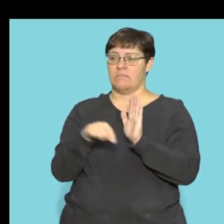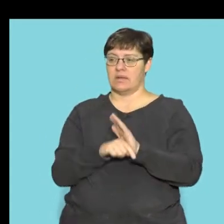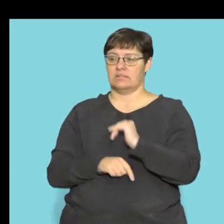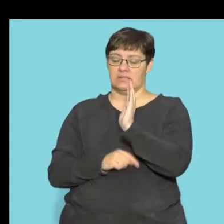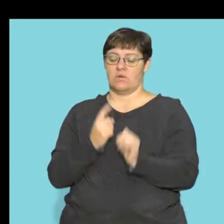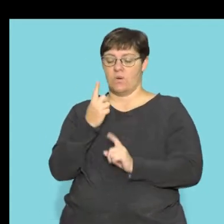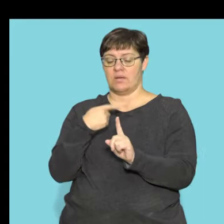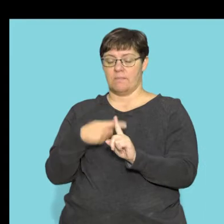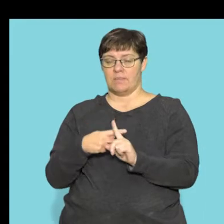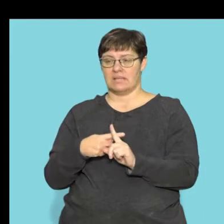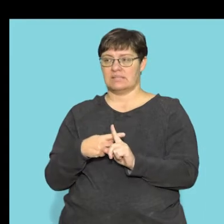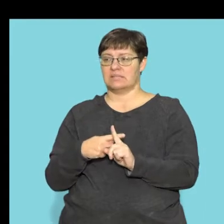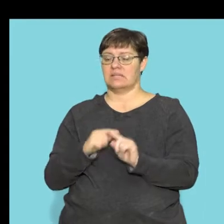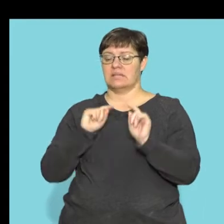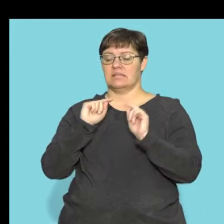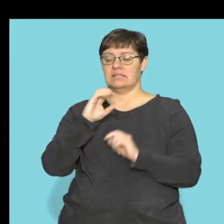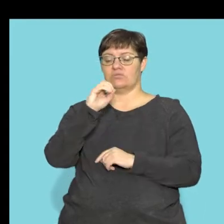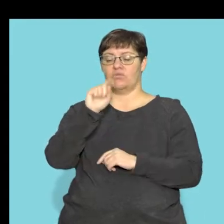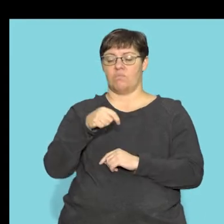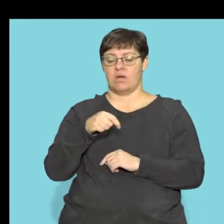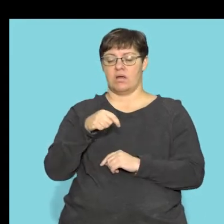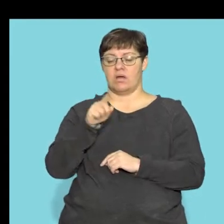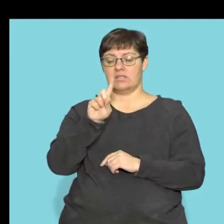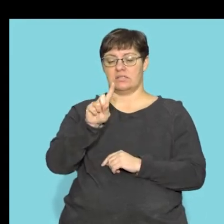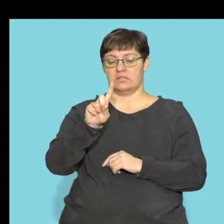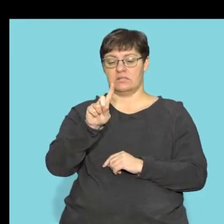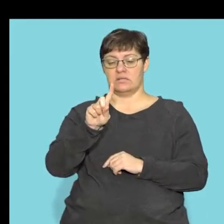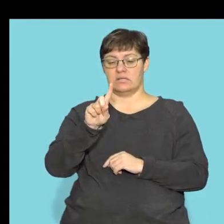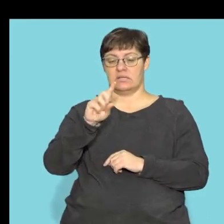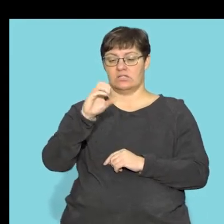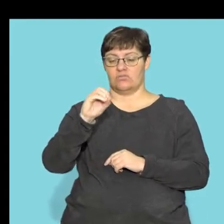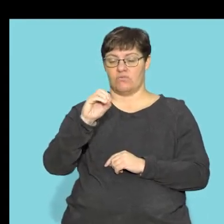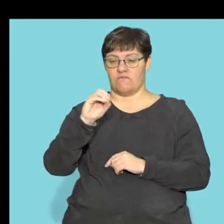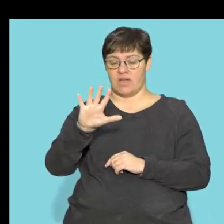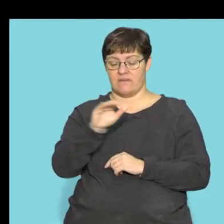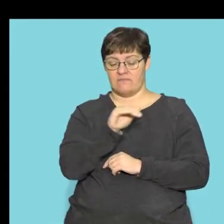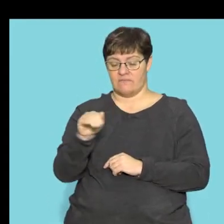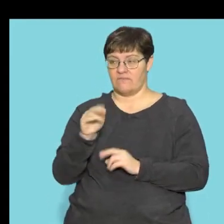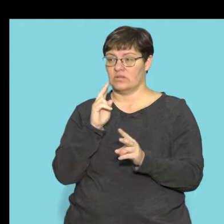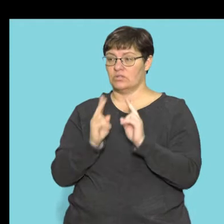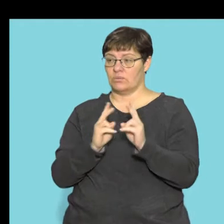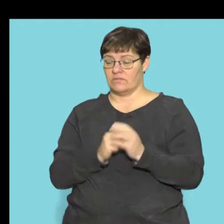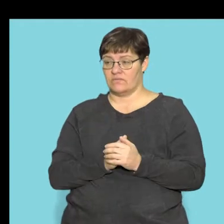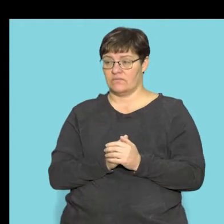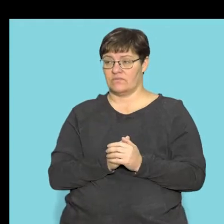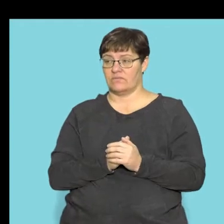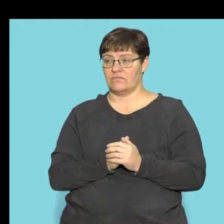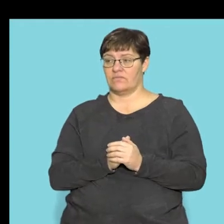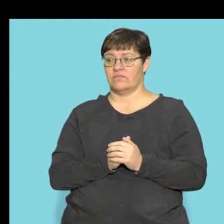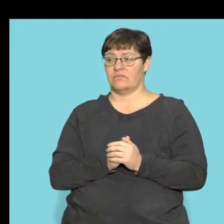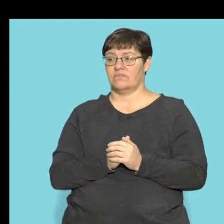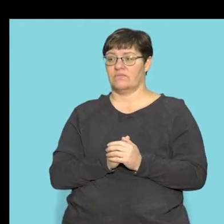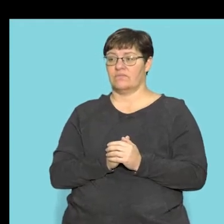1 minus 1 plus the interest they told me it was 0.105, which is 10.5,